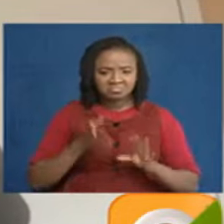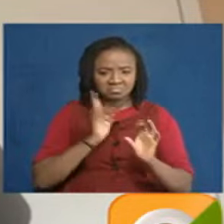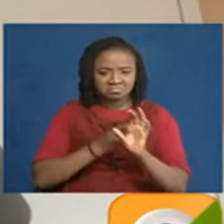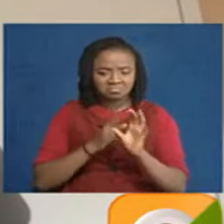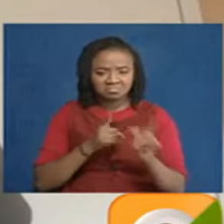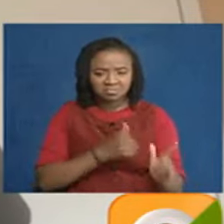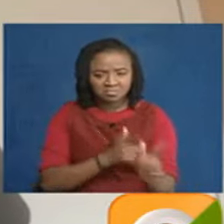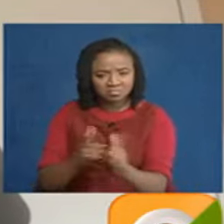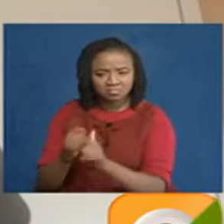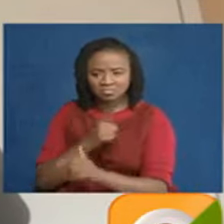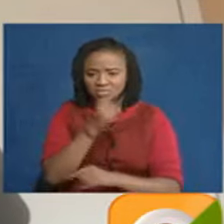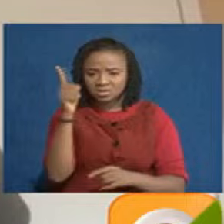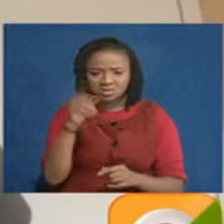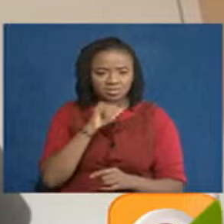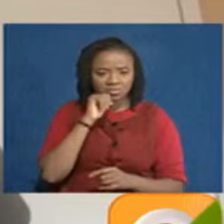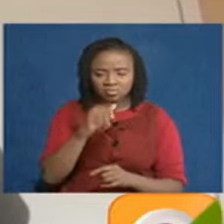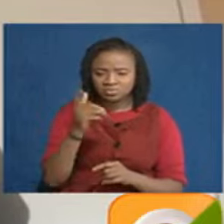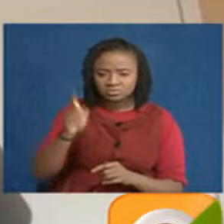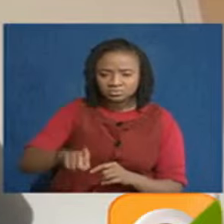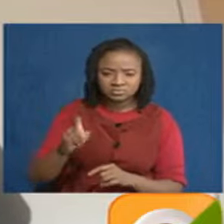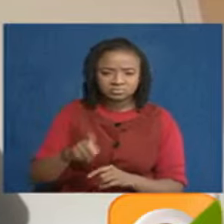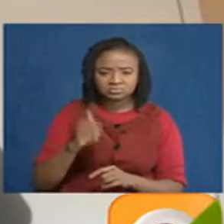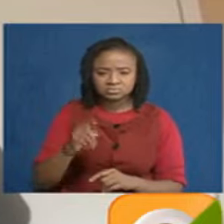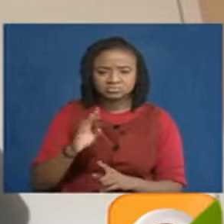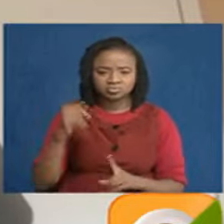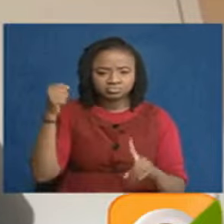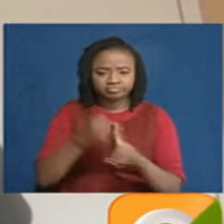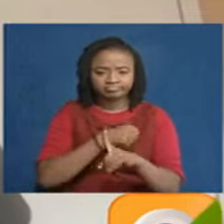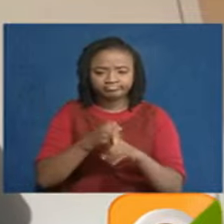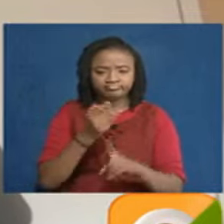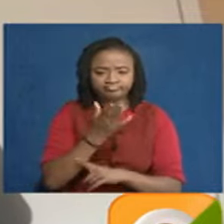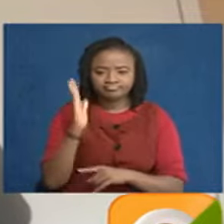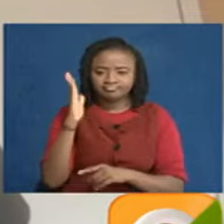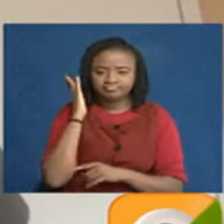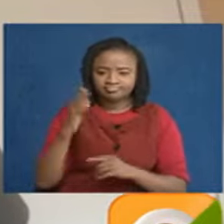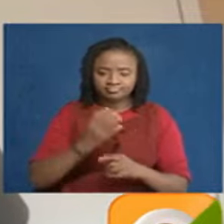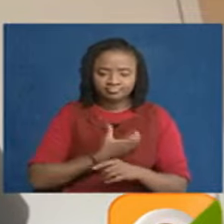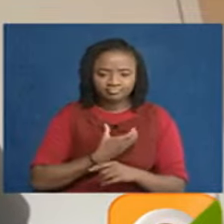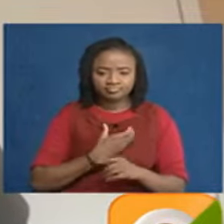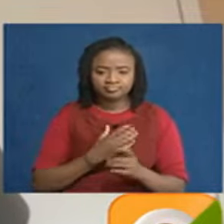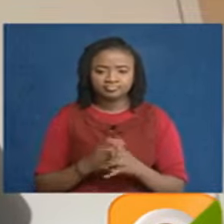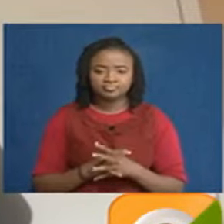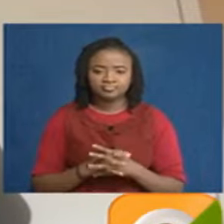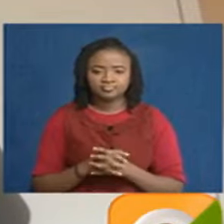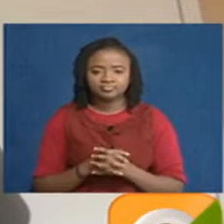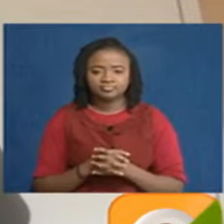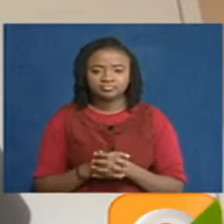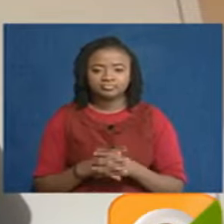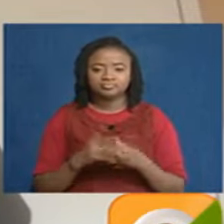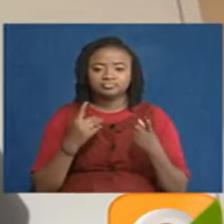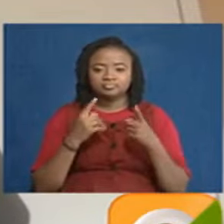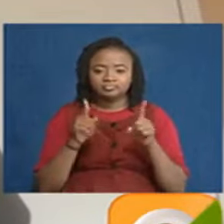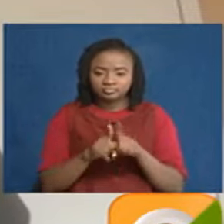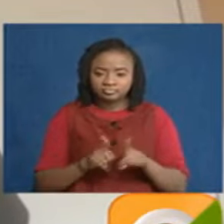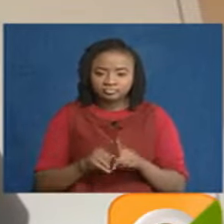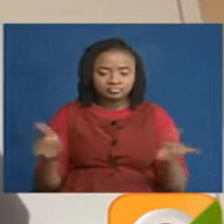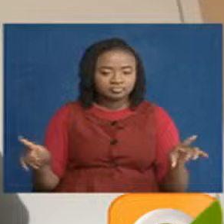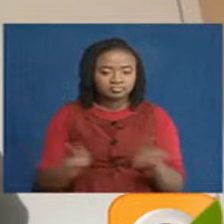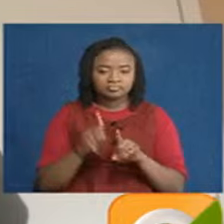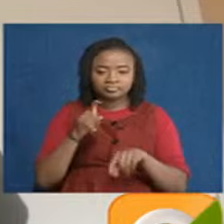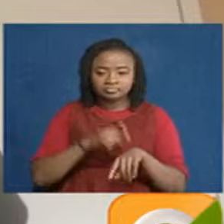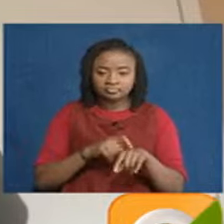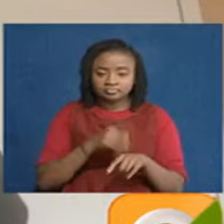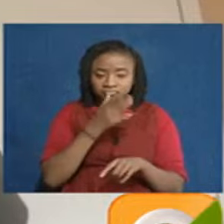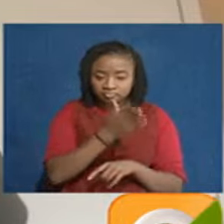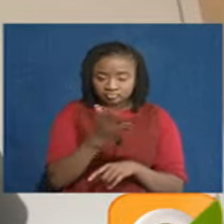be prosecuting in the Security Council on behalf of itself with a veto. At the same time, the vetoes by the United